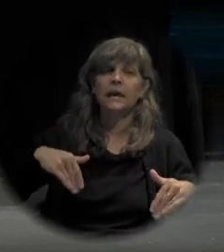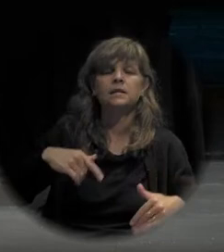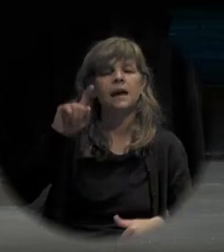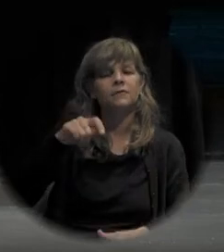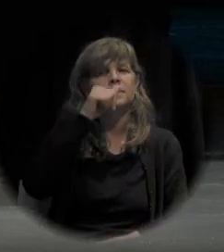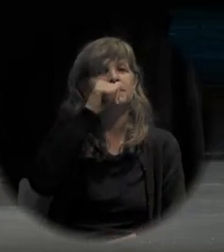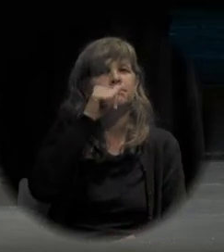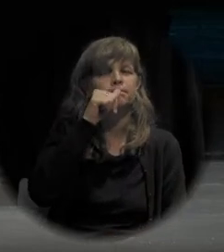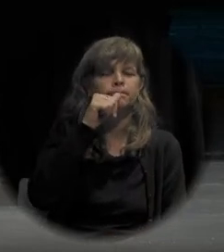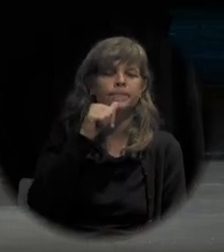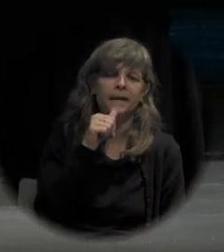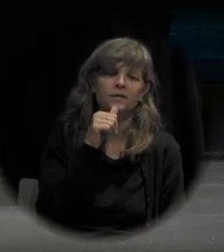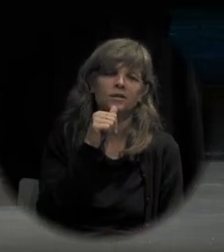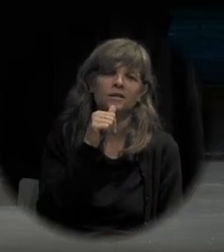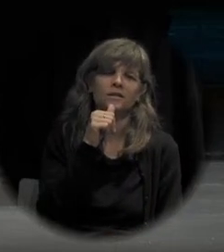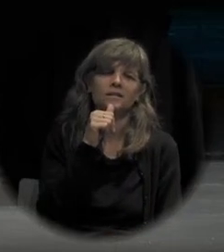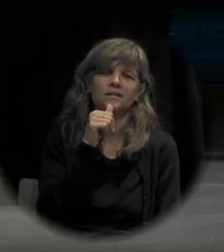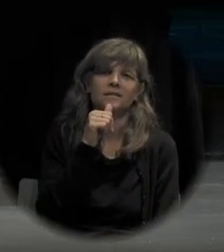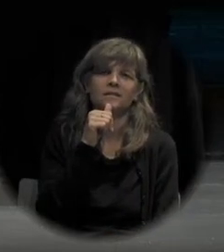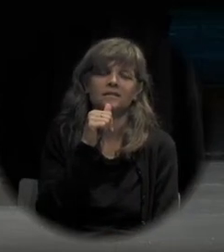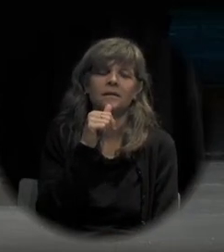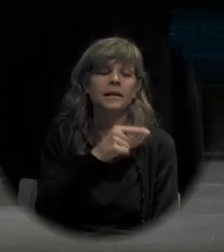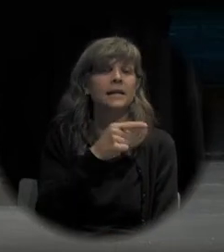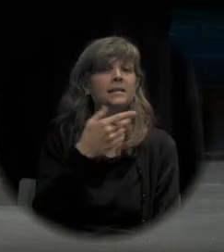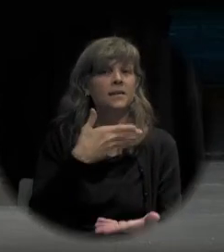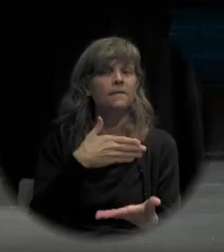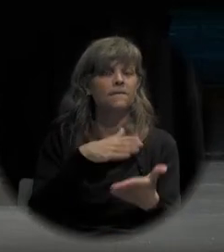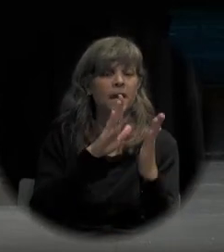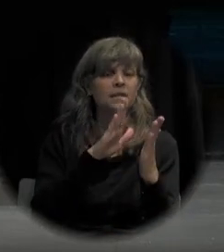is facing what I don't expect at this point, fear.